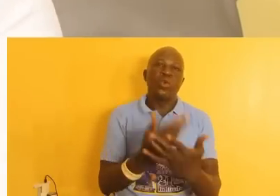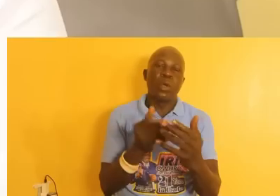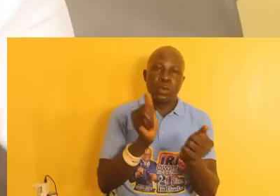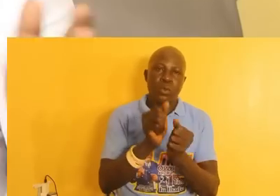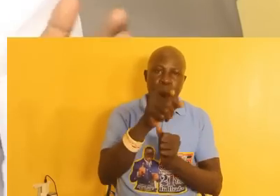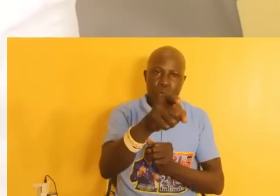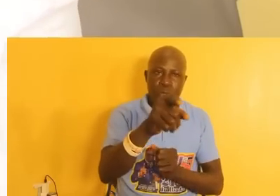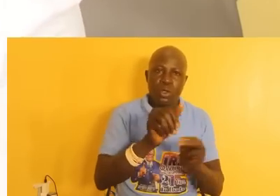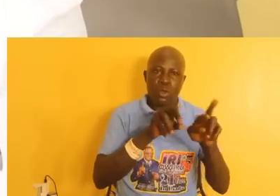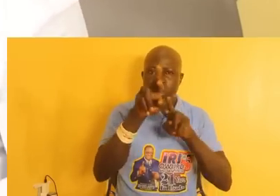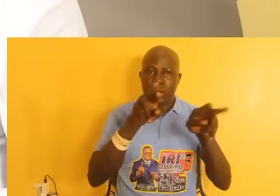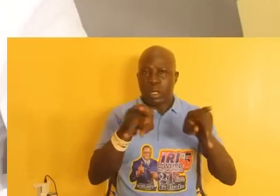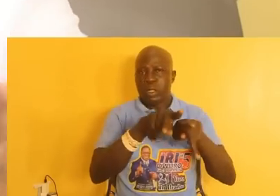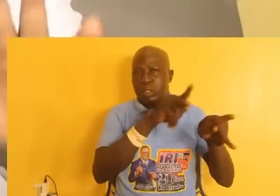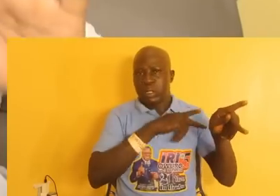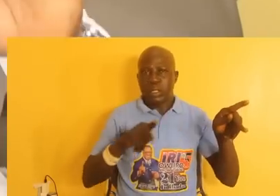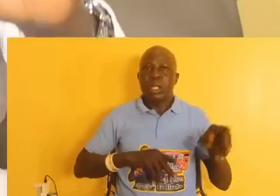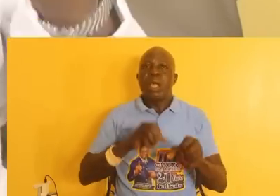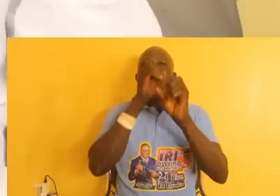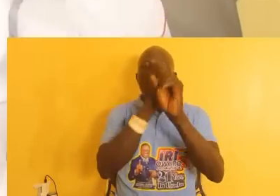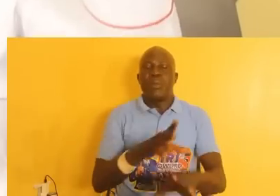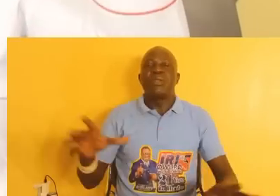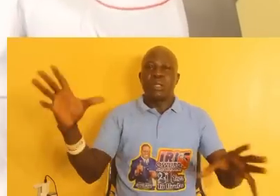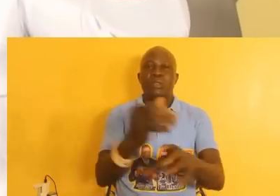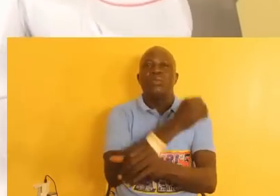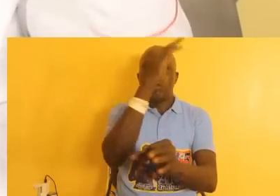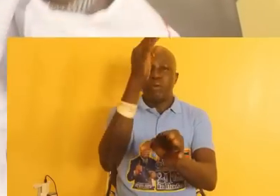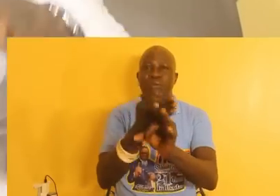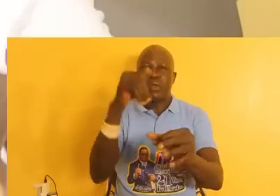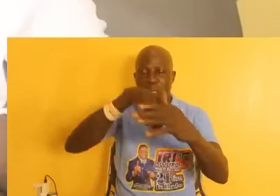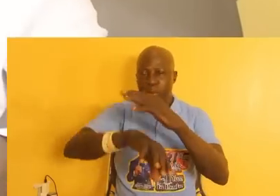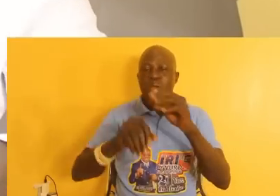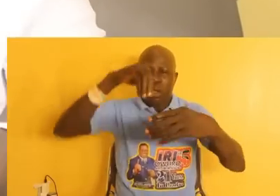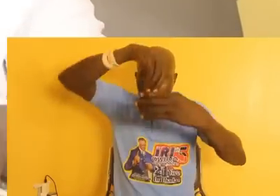You will be so. You will be blessed. I bless us.